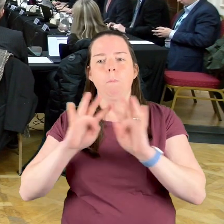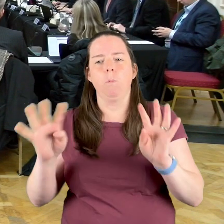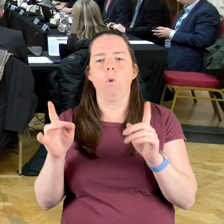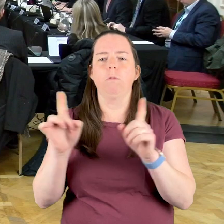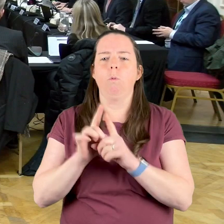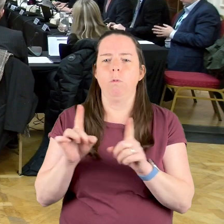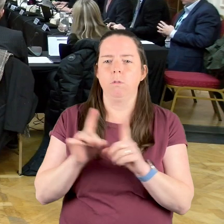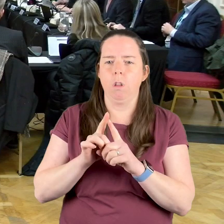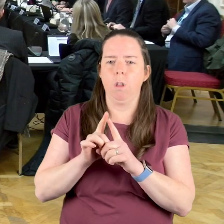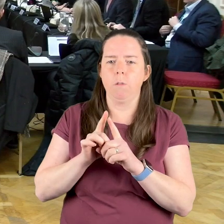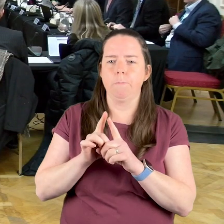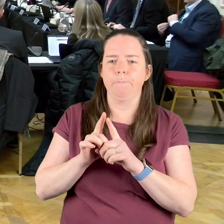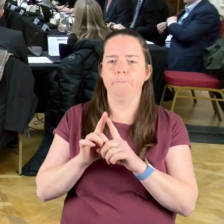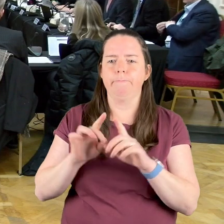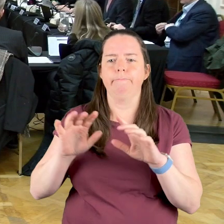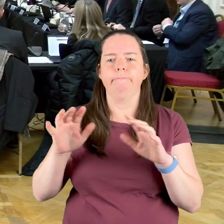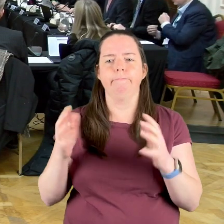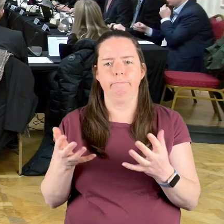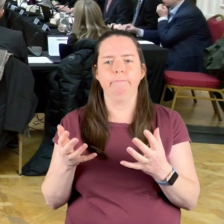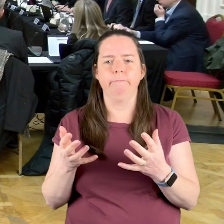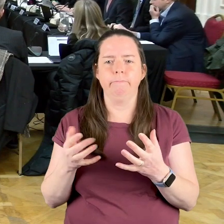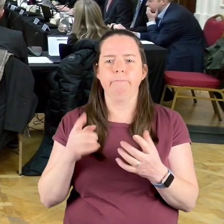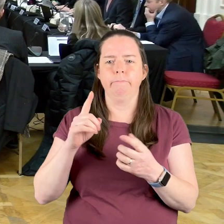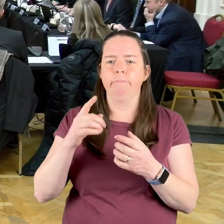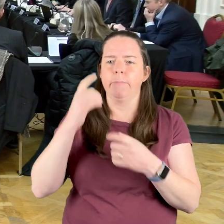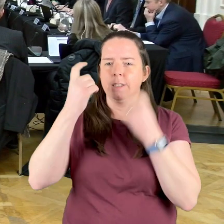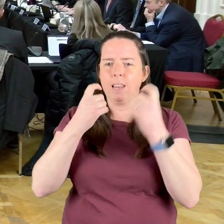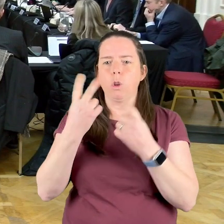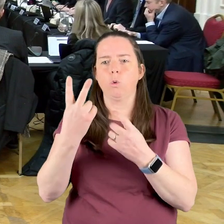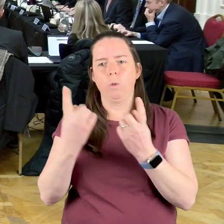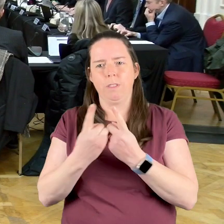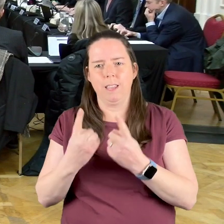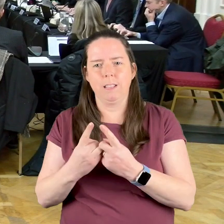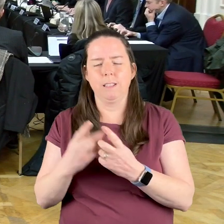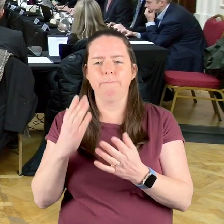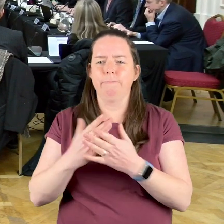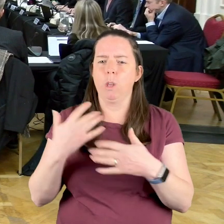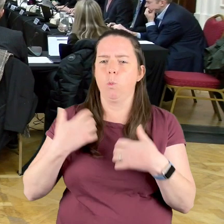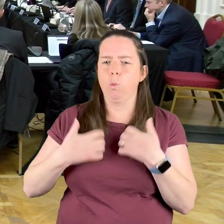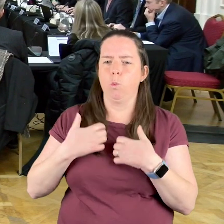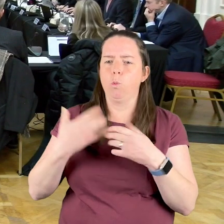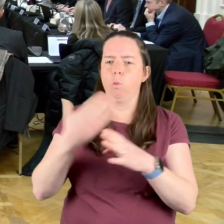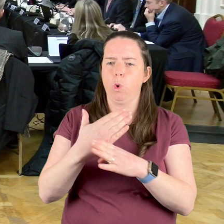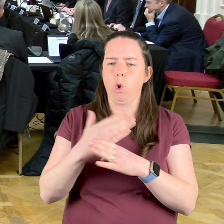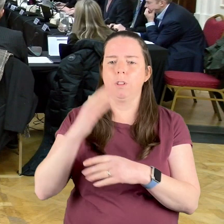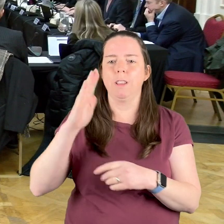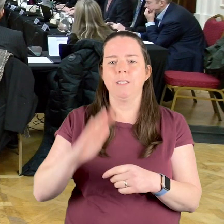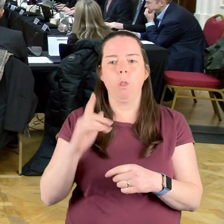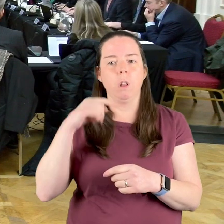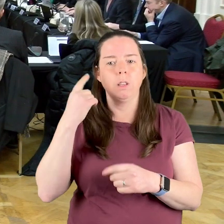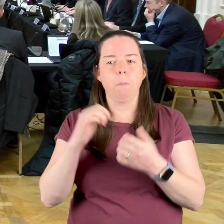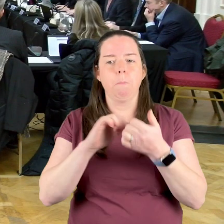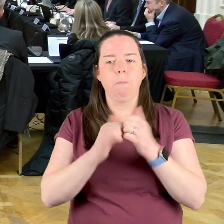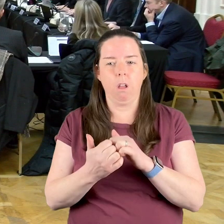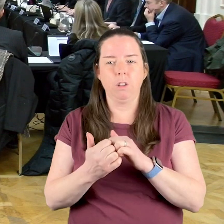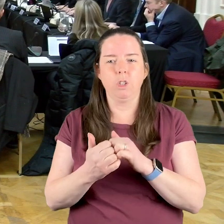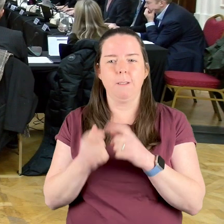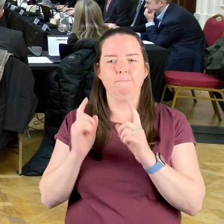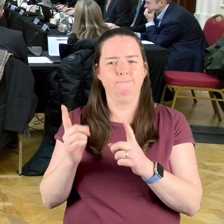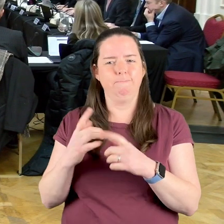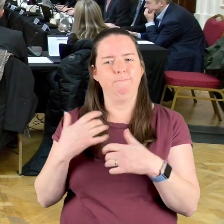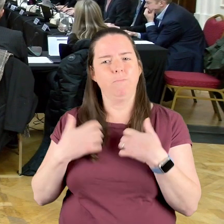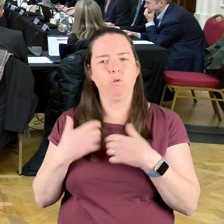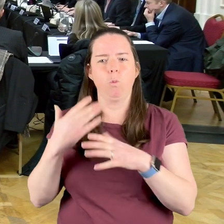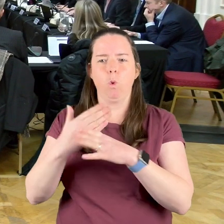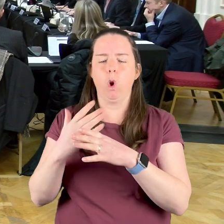The Partnership Board also considered two other things. Really interesting work that the South London Partnership, which is the collection of South